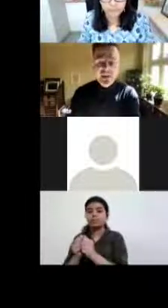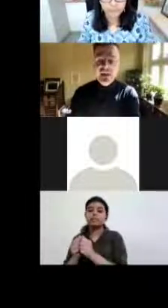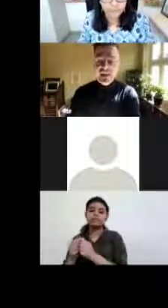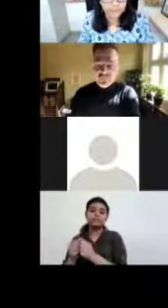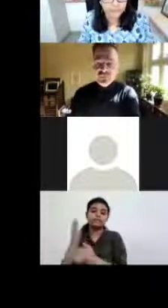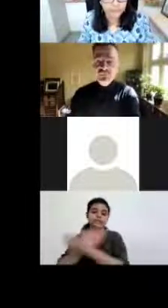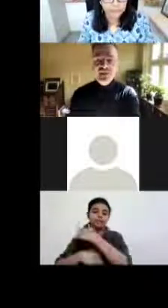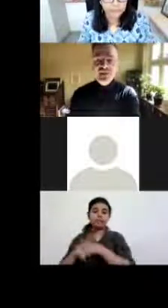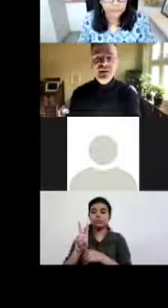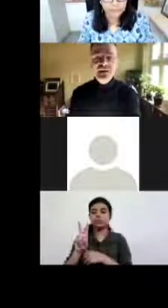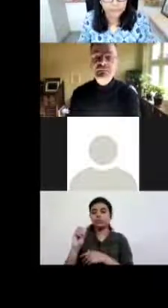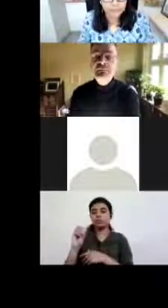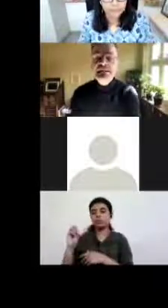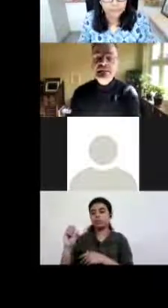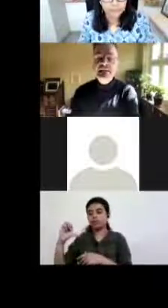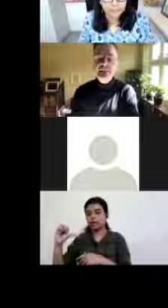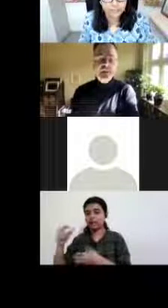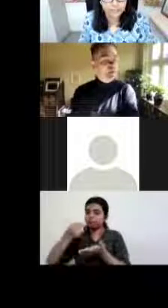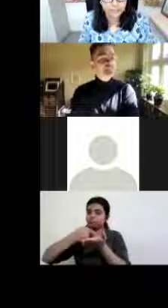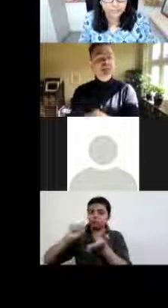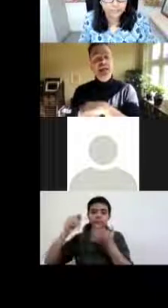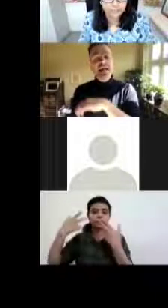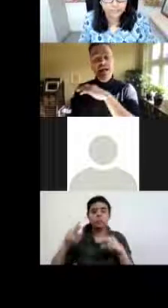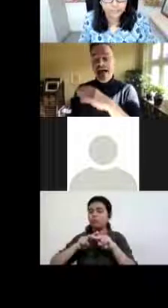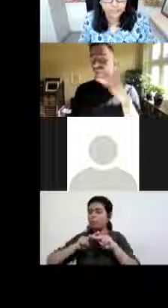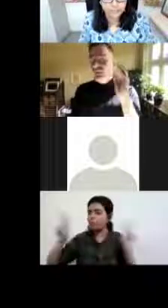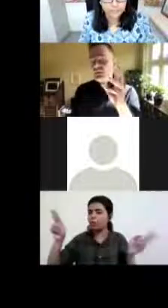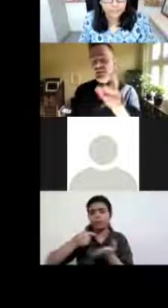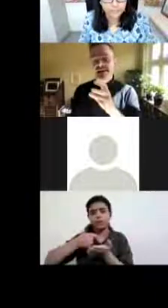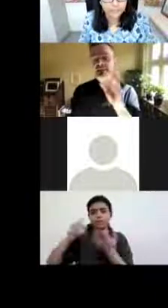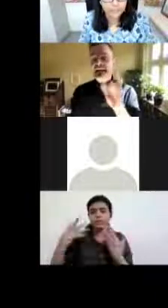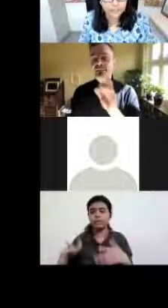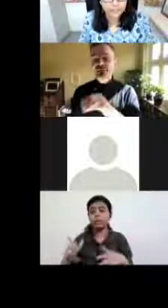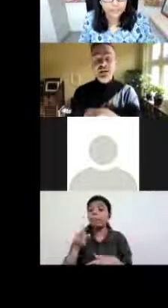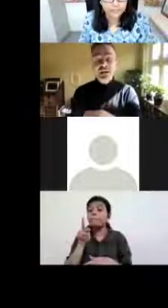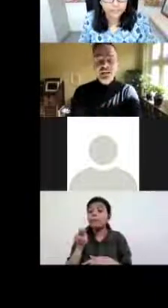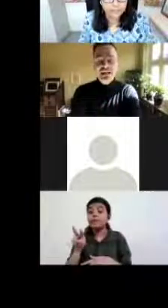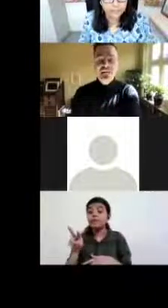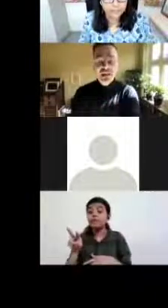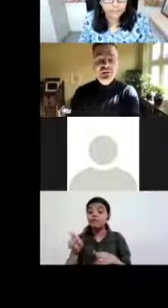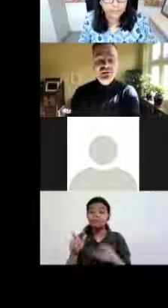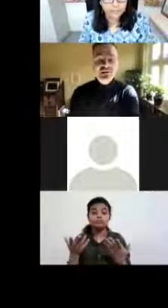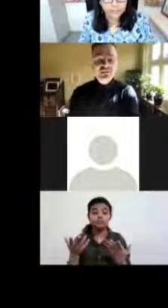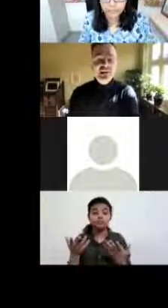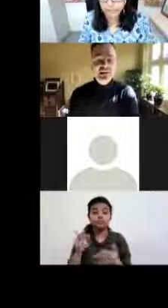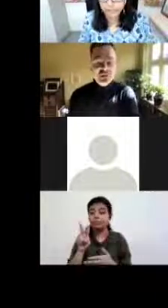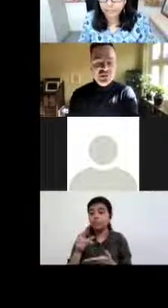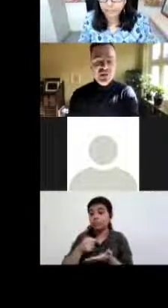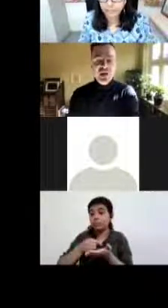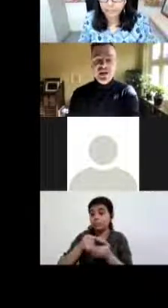2009. And fully ratified it means that like everything that is claimed in this